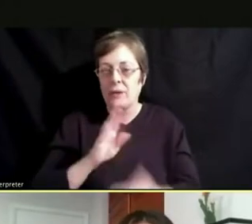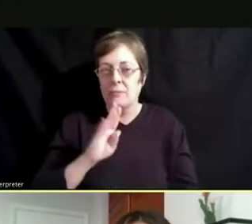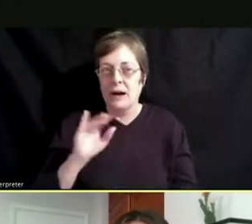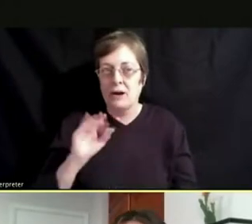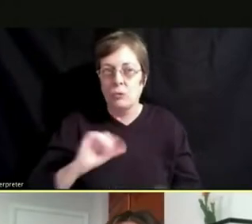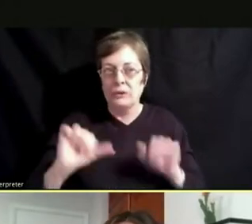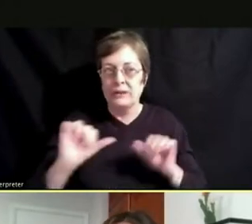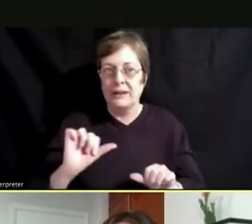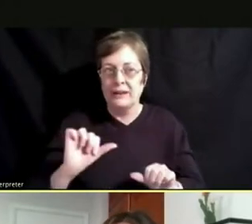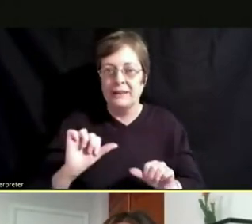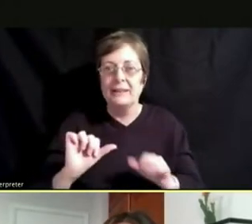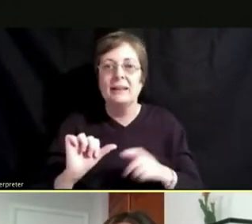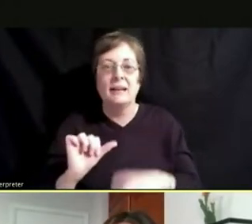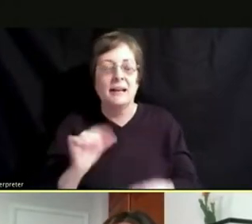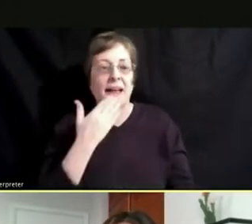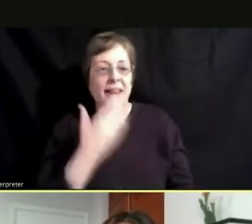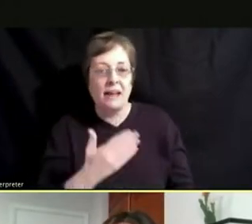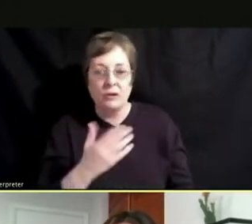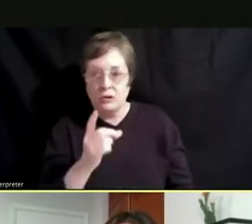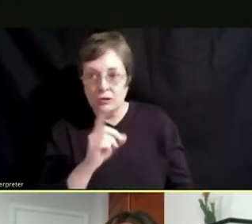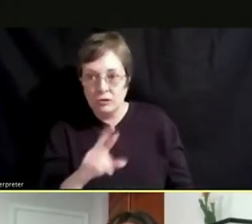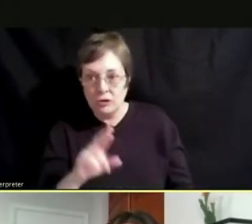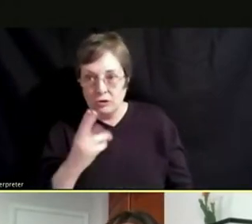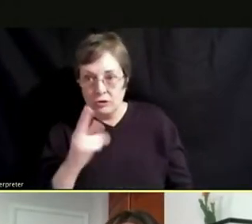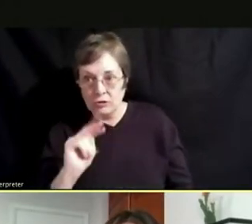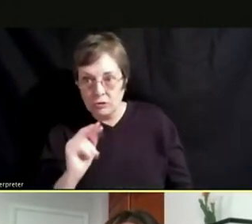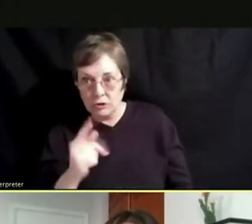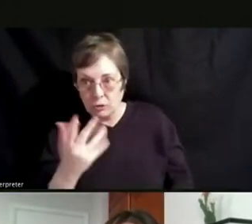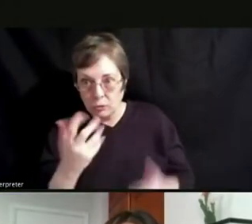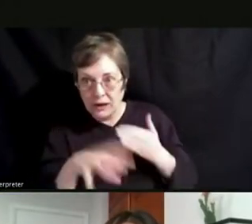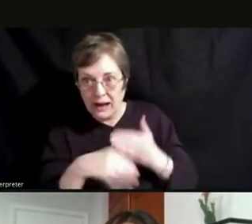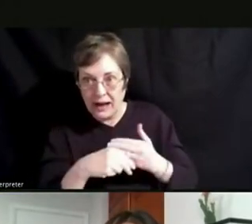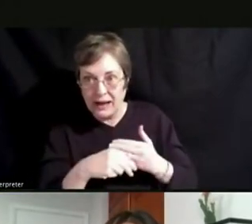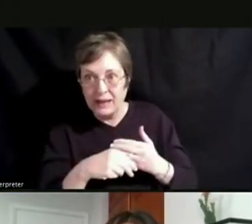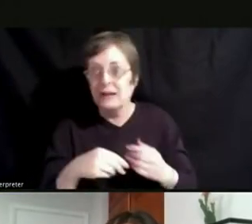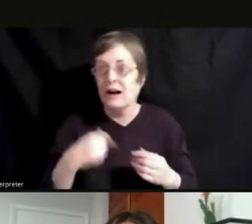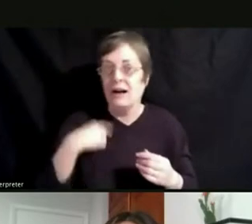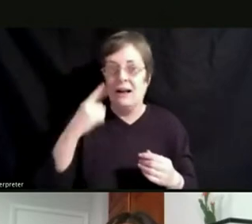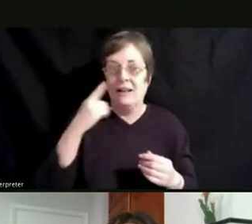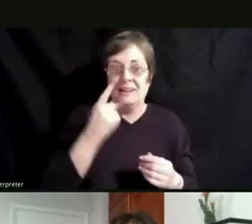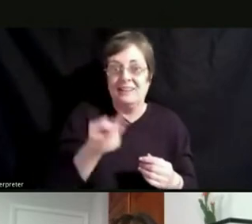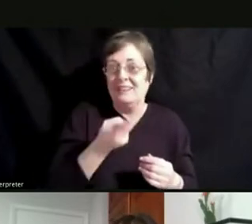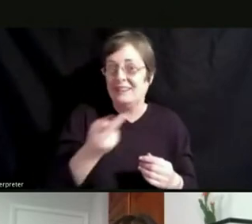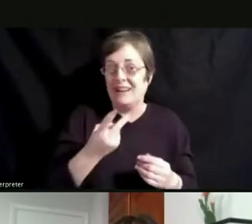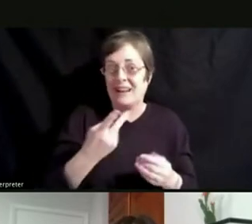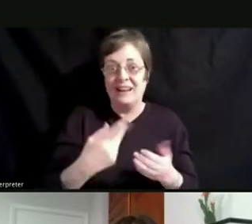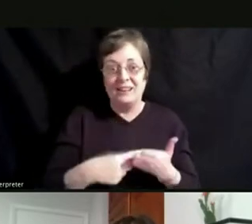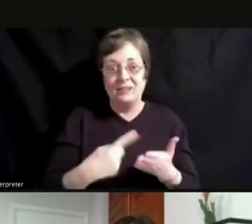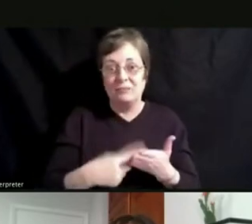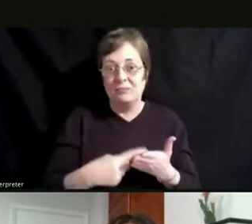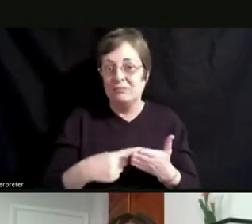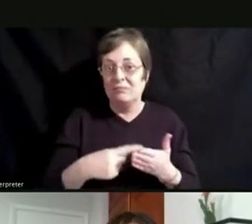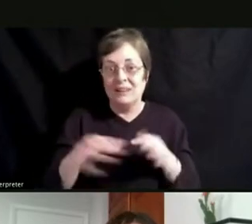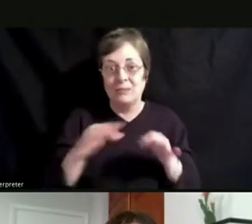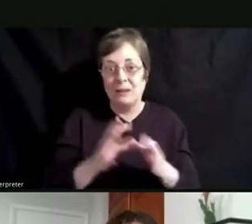Thank you for that. And if Dr. Chung, if you would like to add to that? I think they covered it all. There's nothing else left.